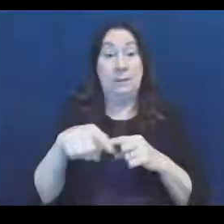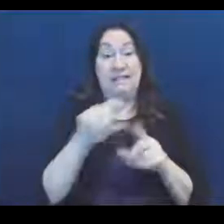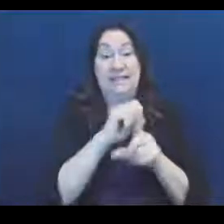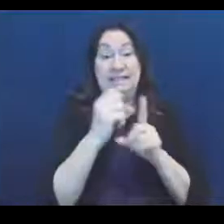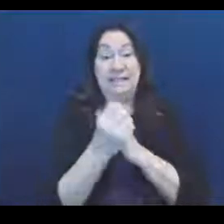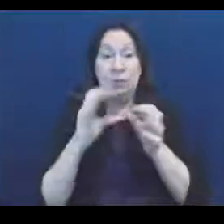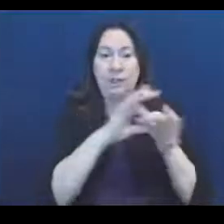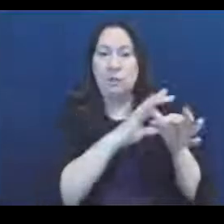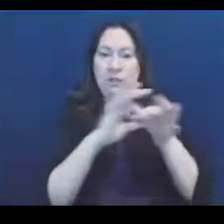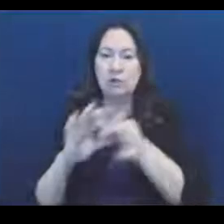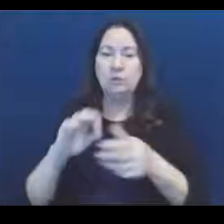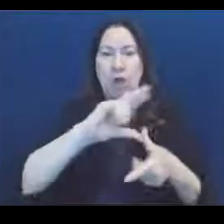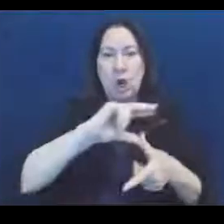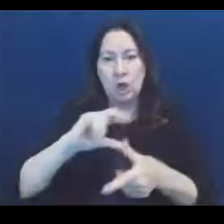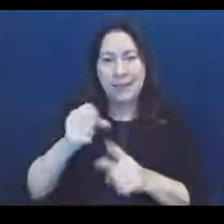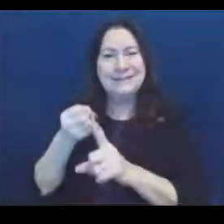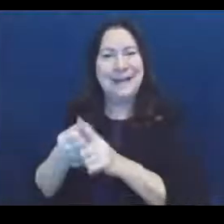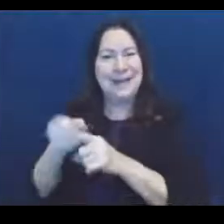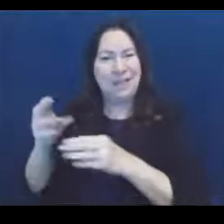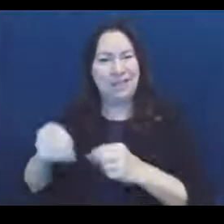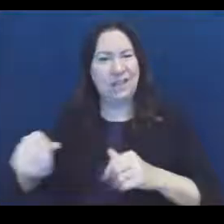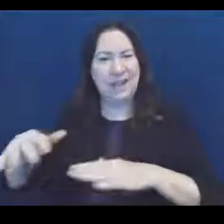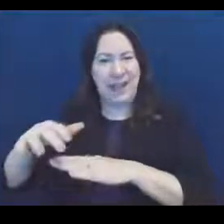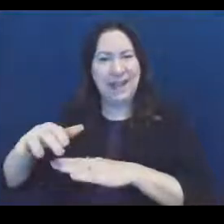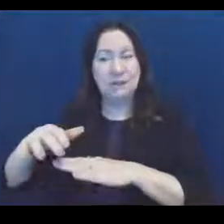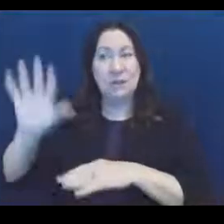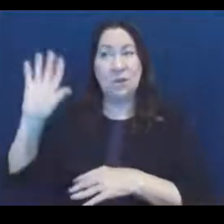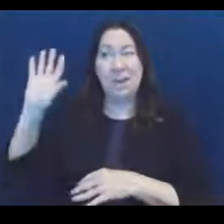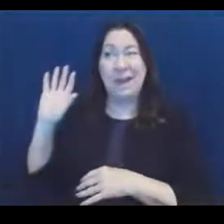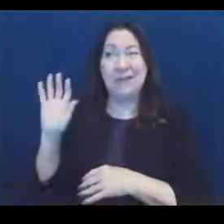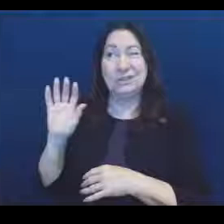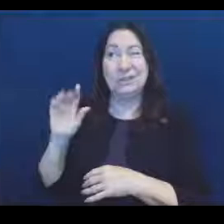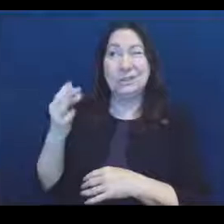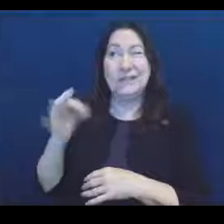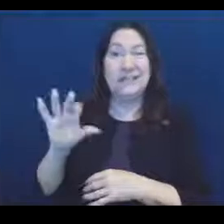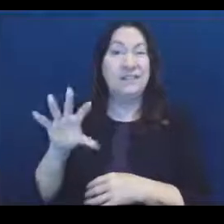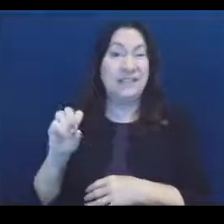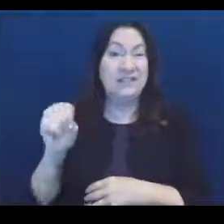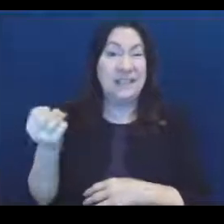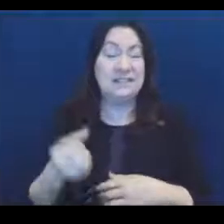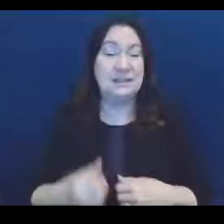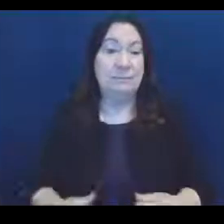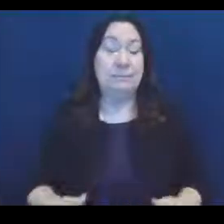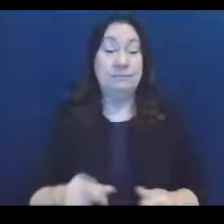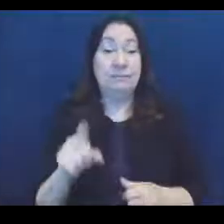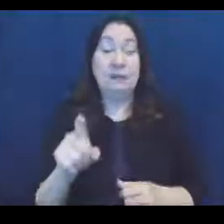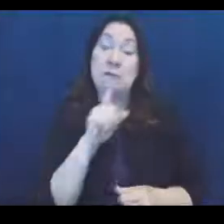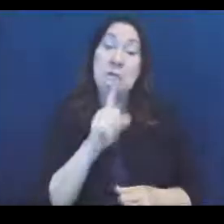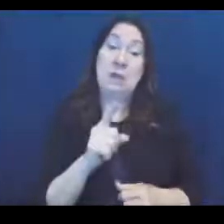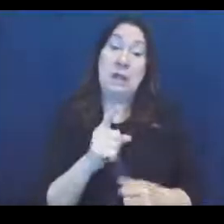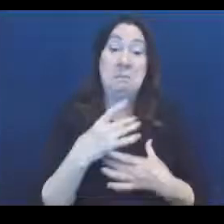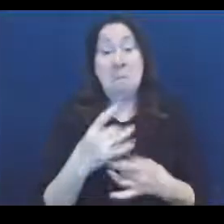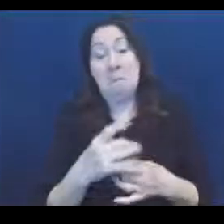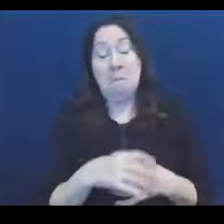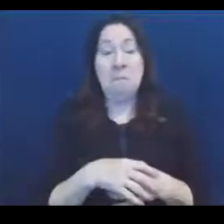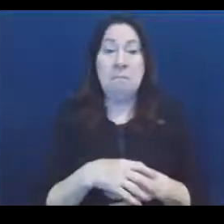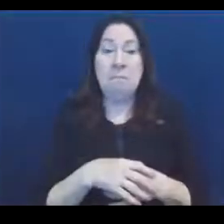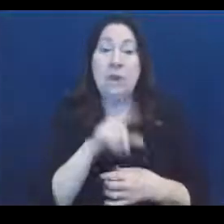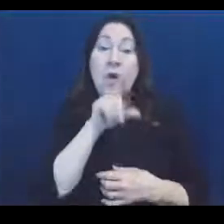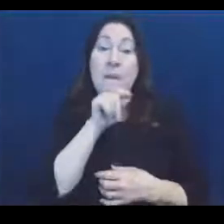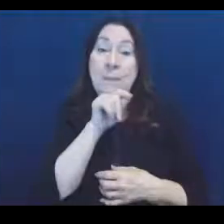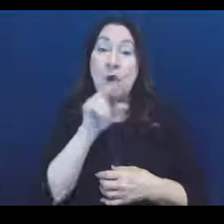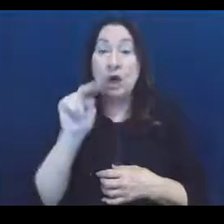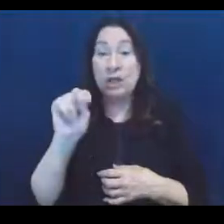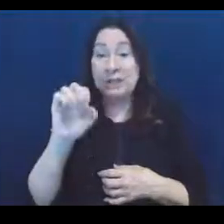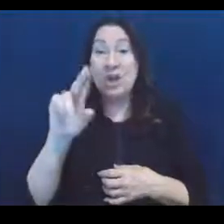with landfalling significant hurricanes going back all the way into the 1950s. So if you are a bird nerd, and I would